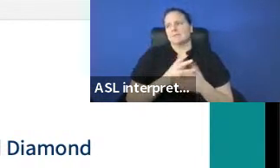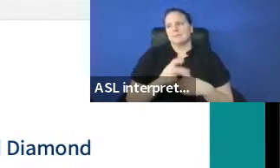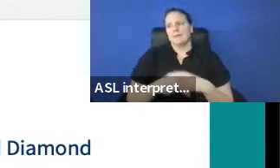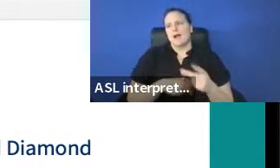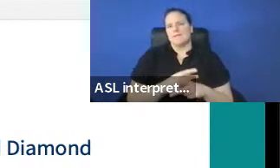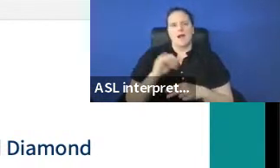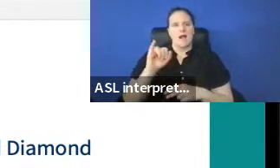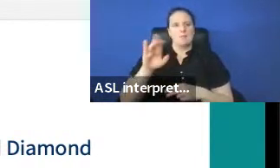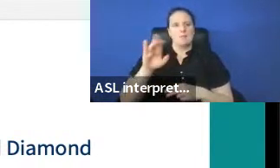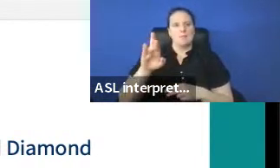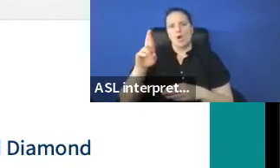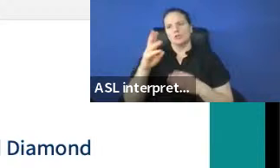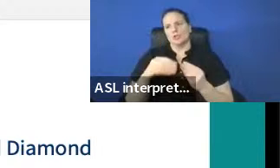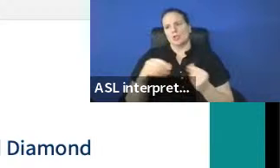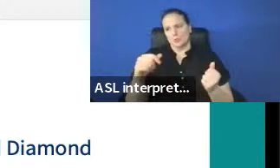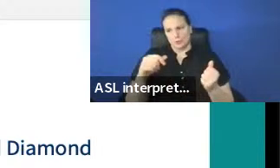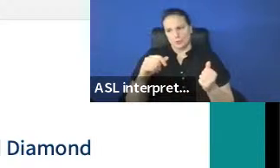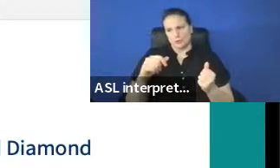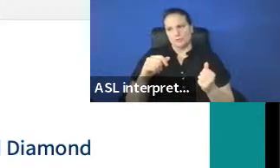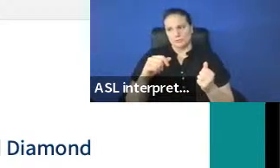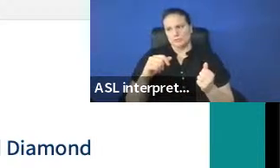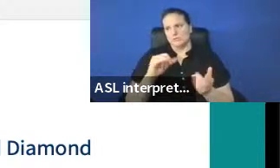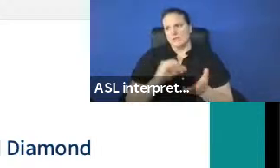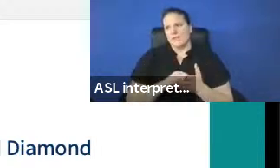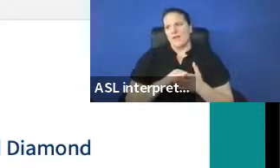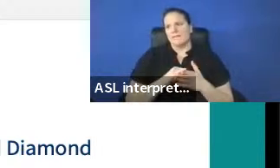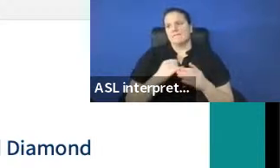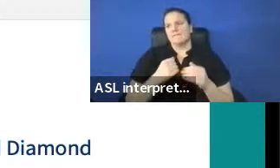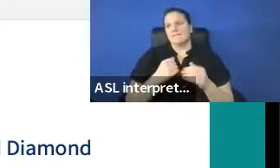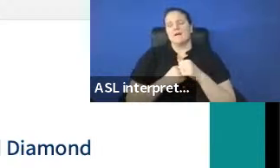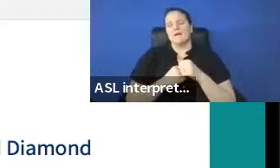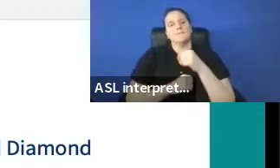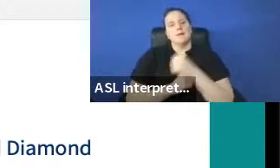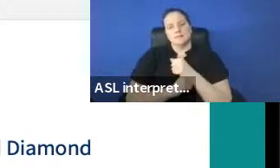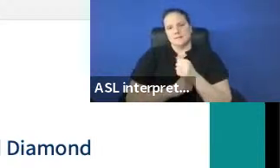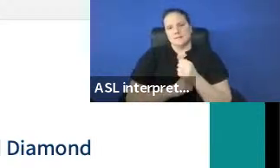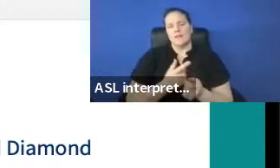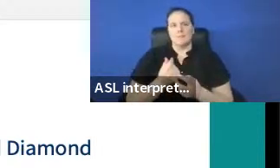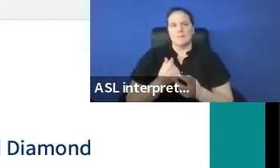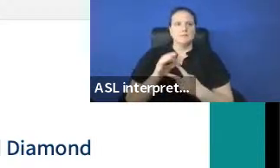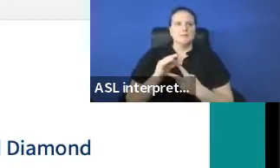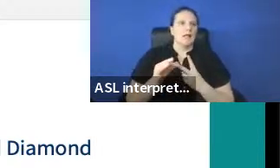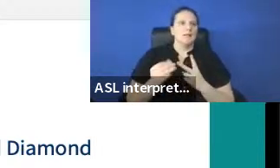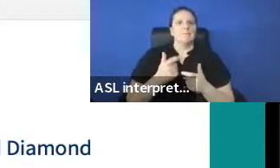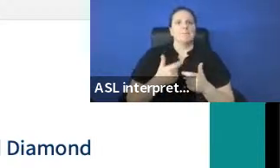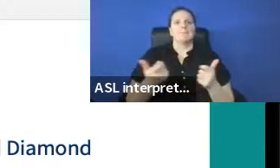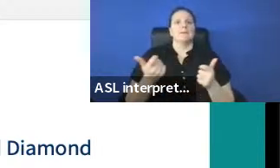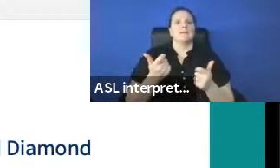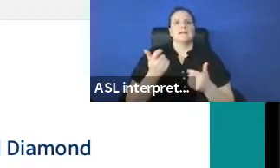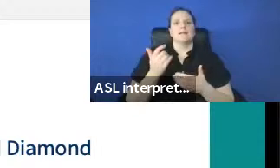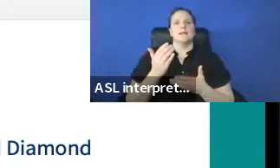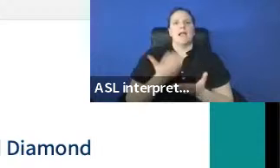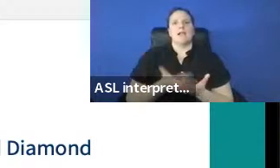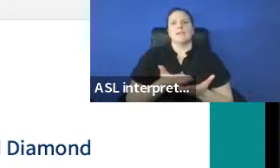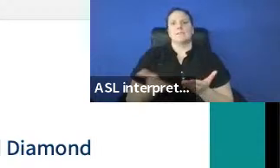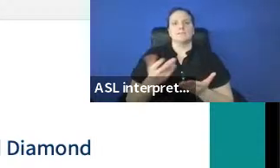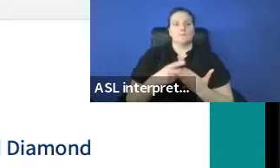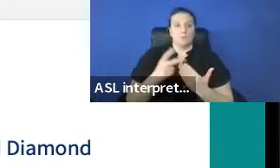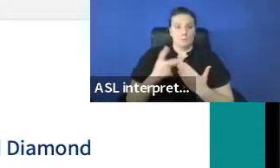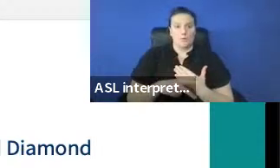IBR solution that fundamentally kind of selected the big elements of the